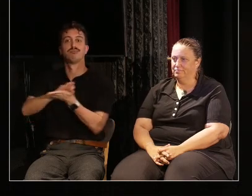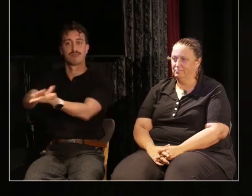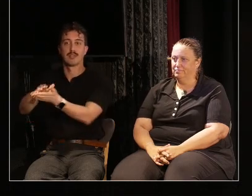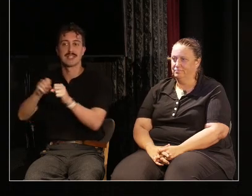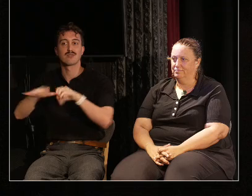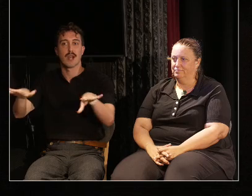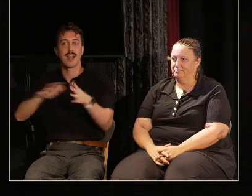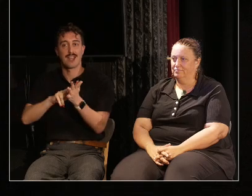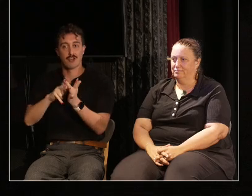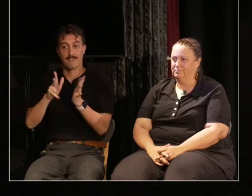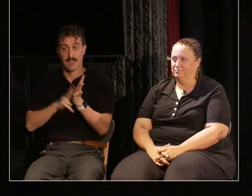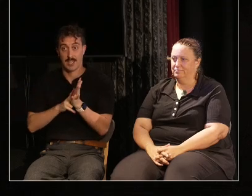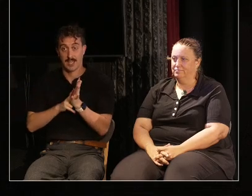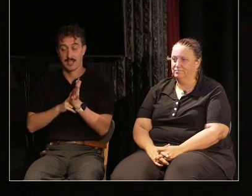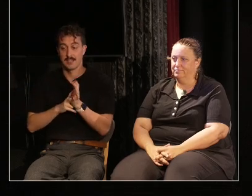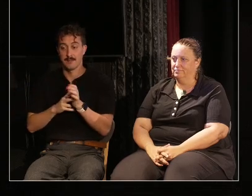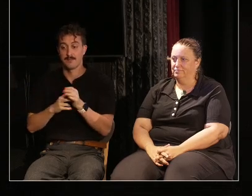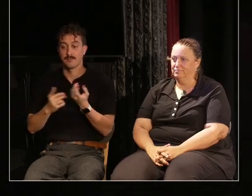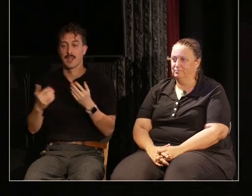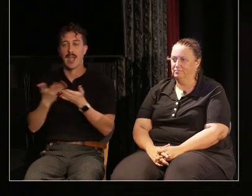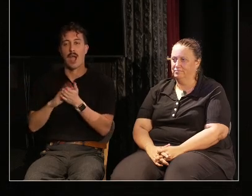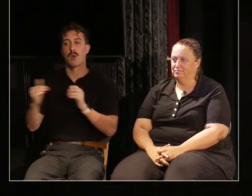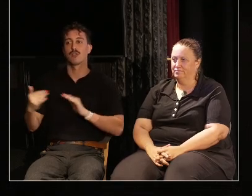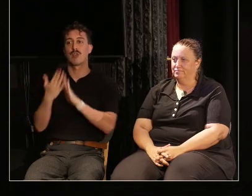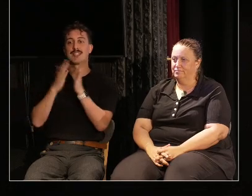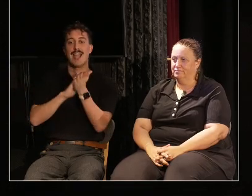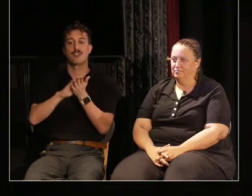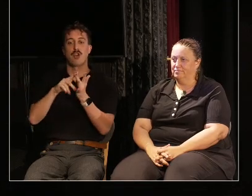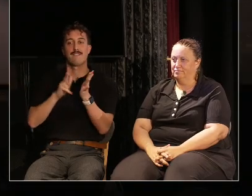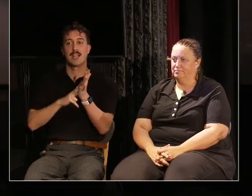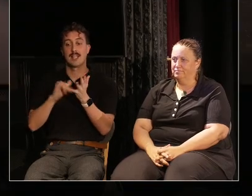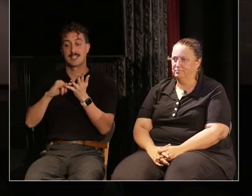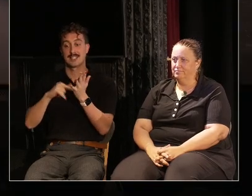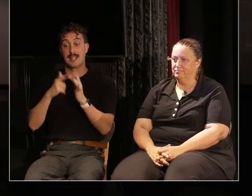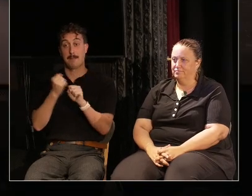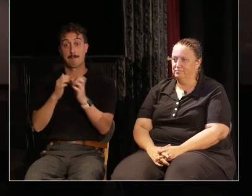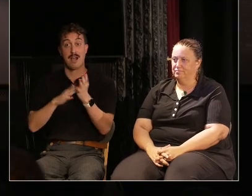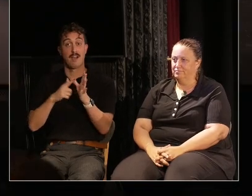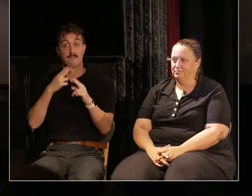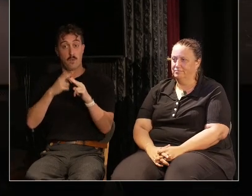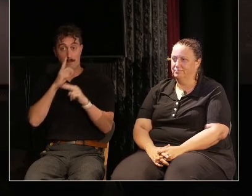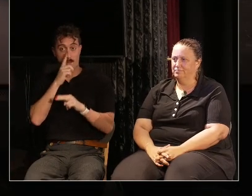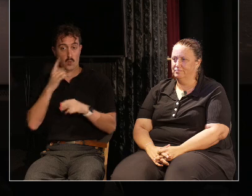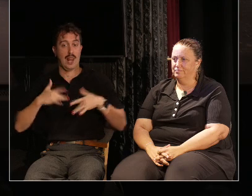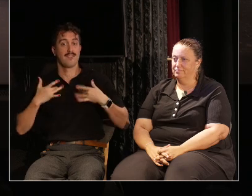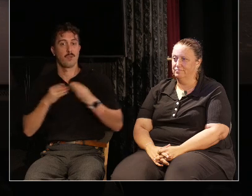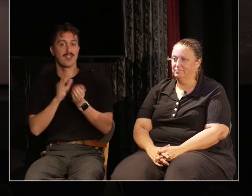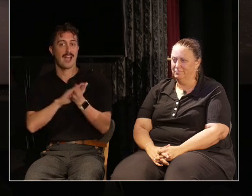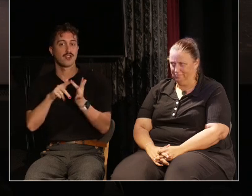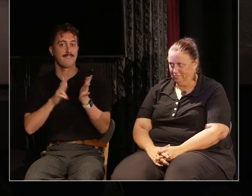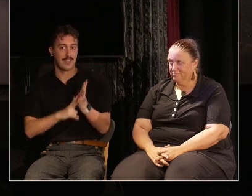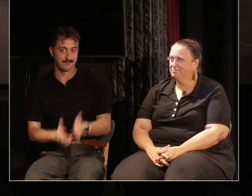and address HIV stigma and discrimination experienced by people living with HIV? Thank you. Thank you, Stephen.